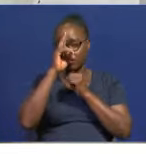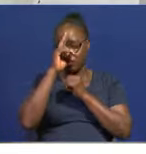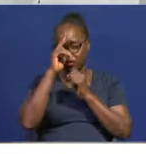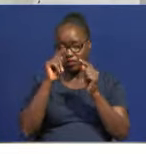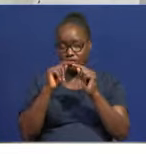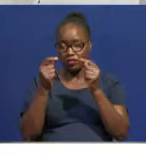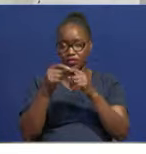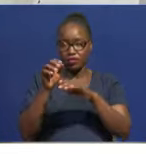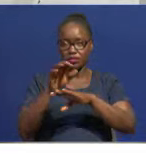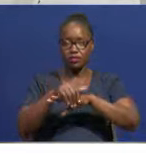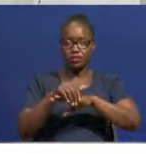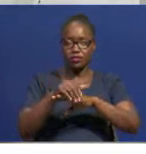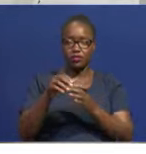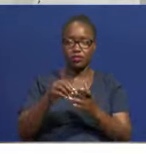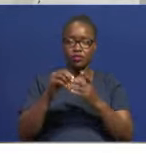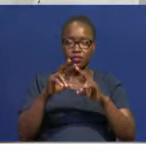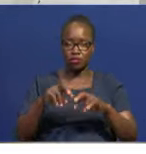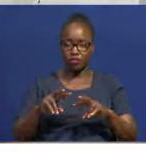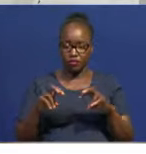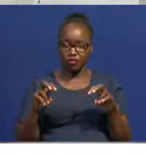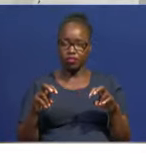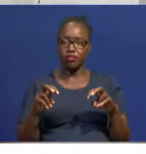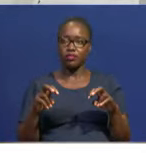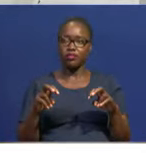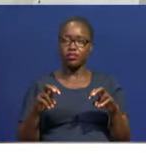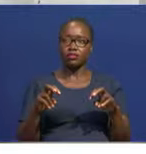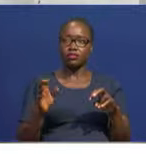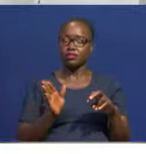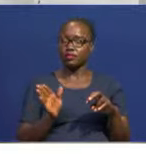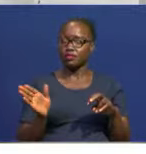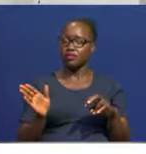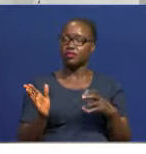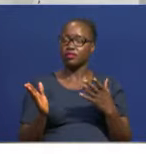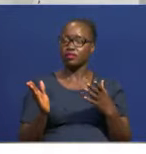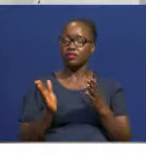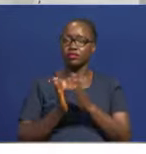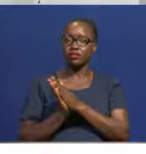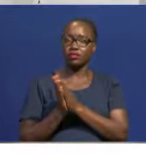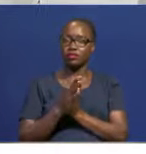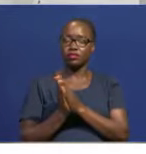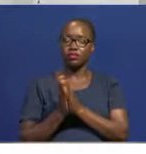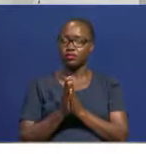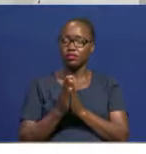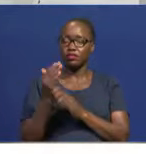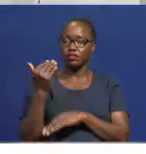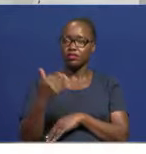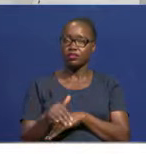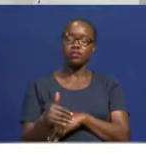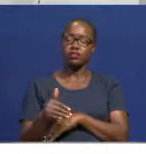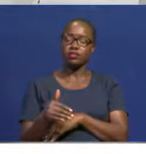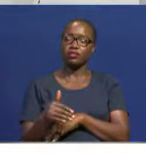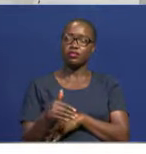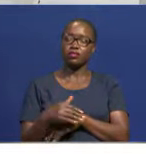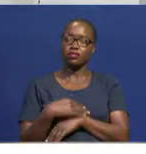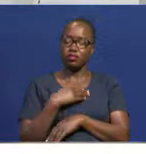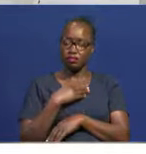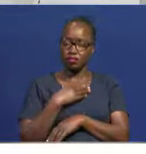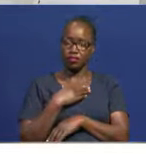brigade attached to the Special Investigations branch. Ben Troy Njue took time and visited